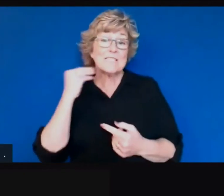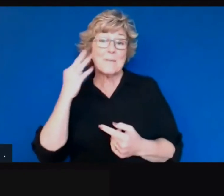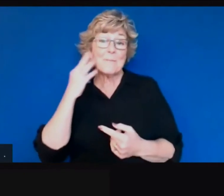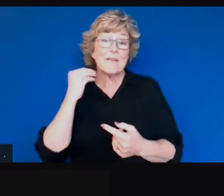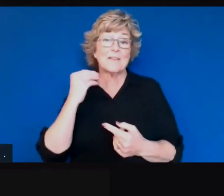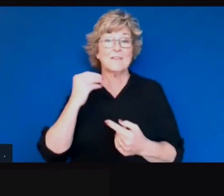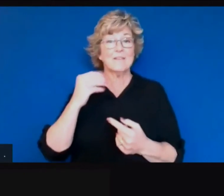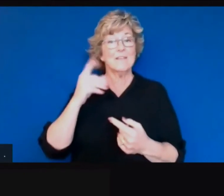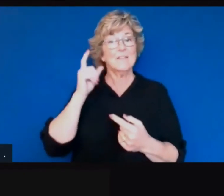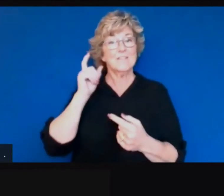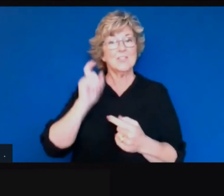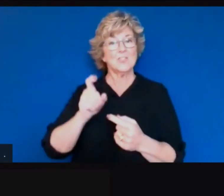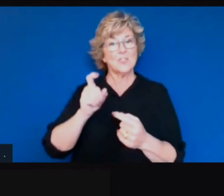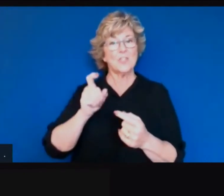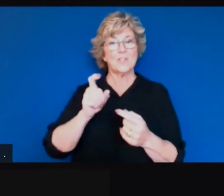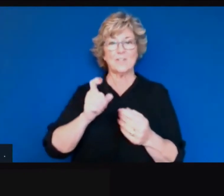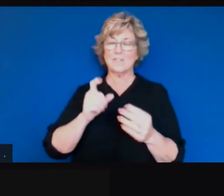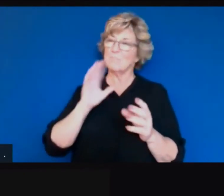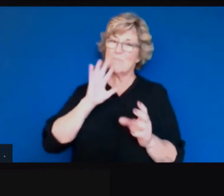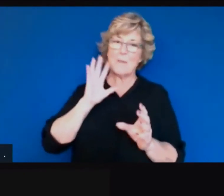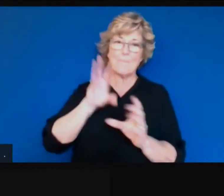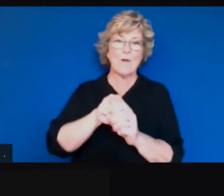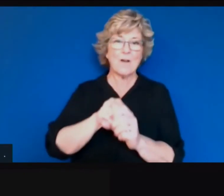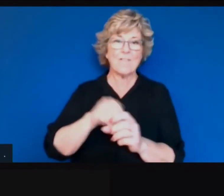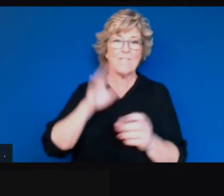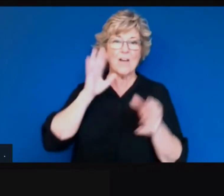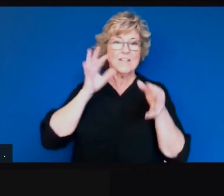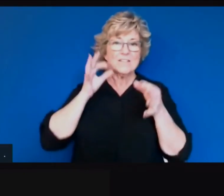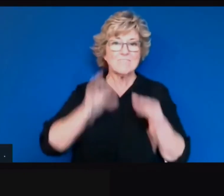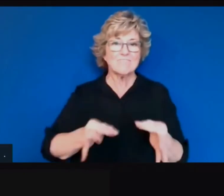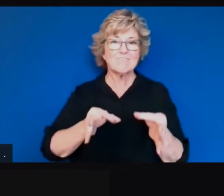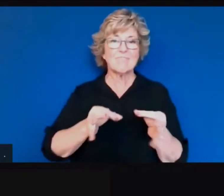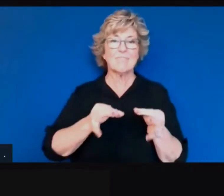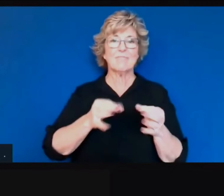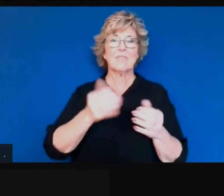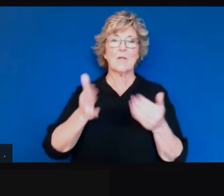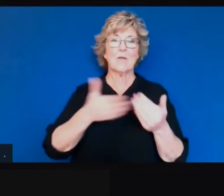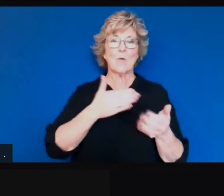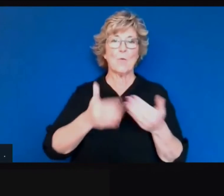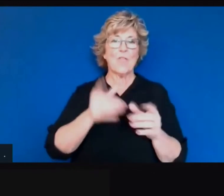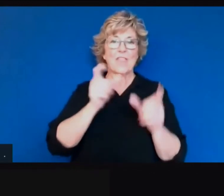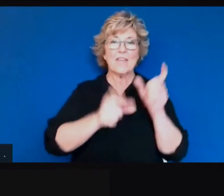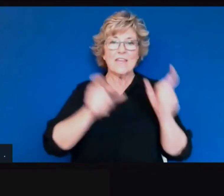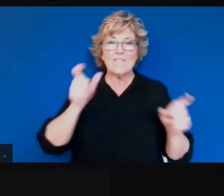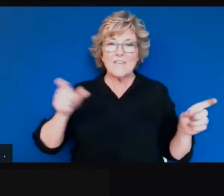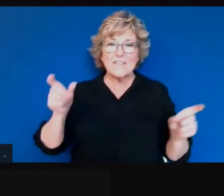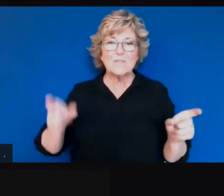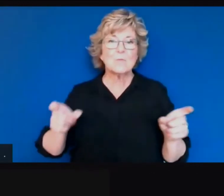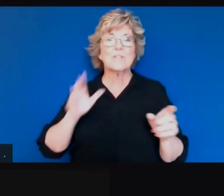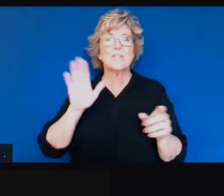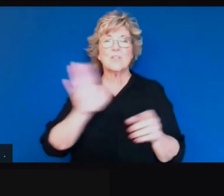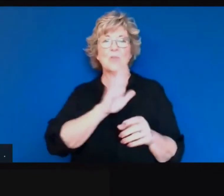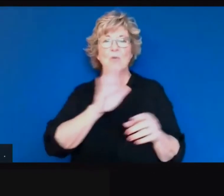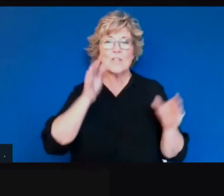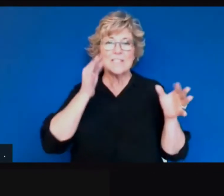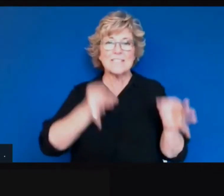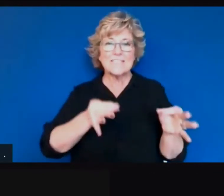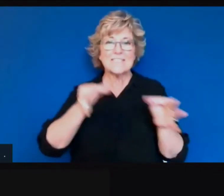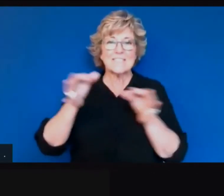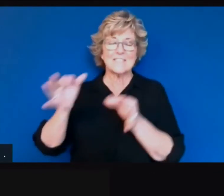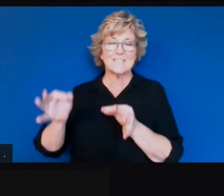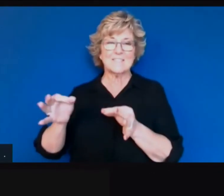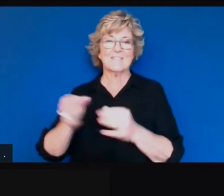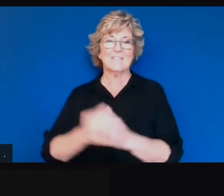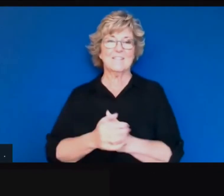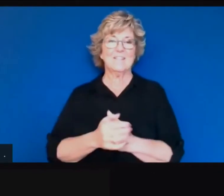to manifest. Decisions, at the end of the day, our decisions, individual decisions, the sum total, the collective decision-making of